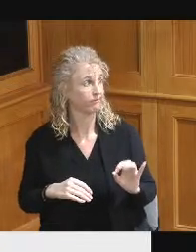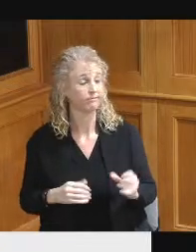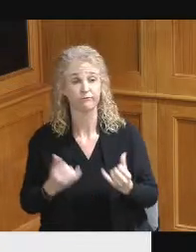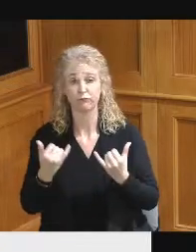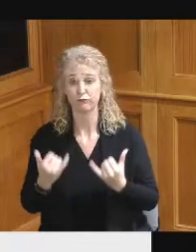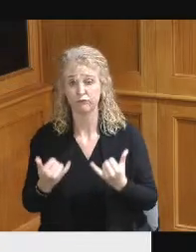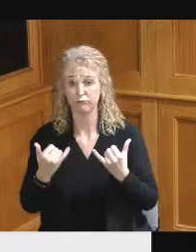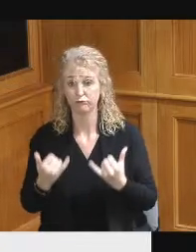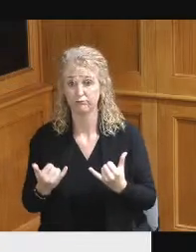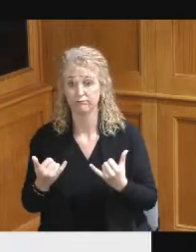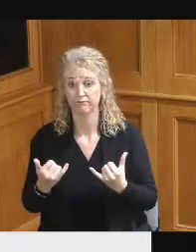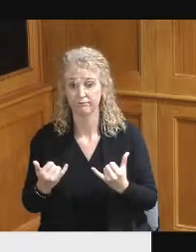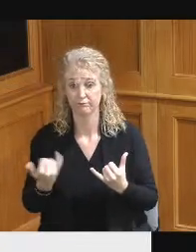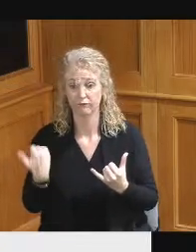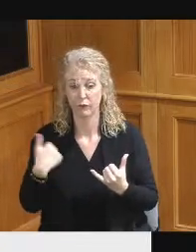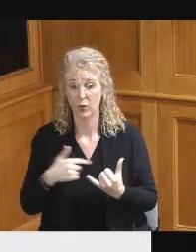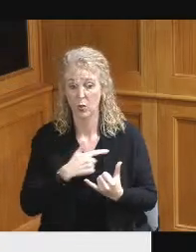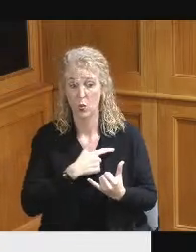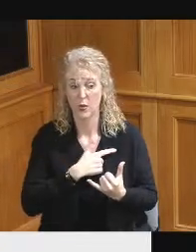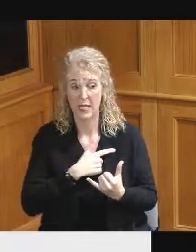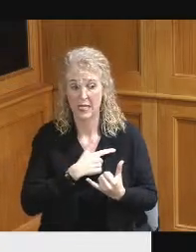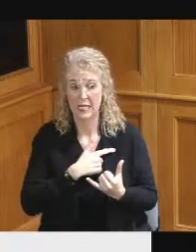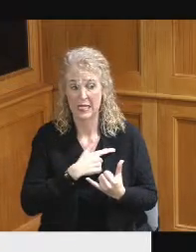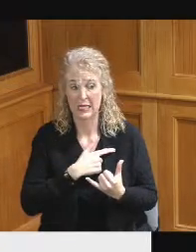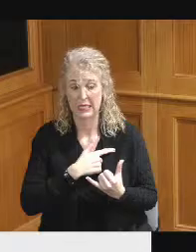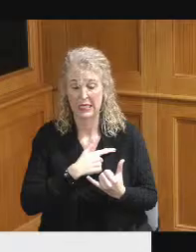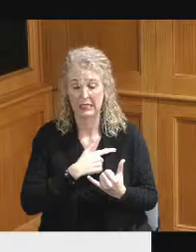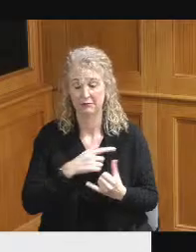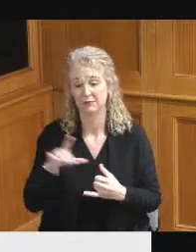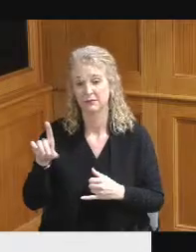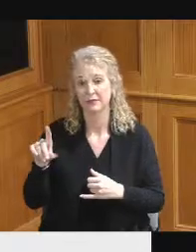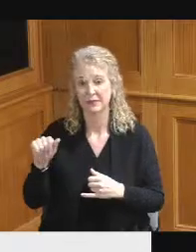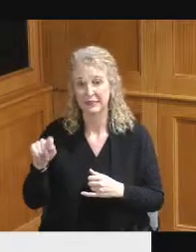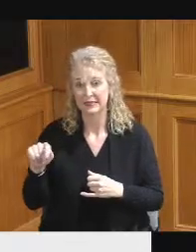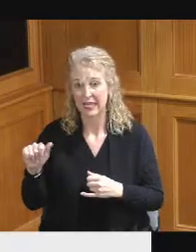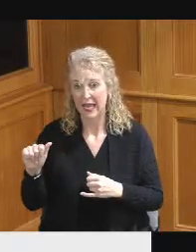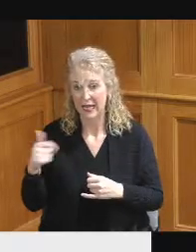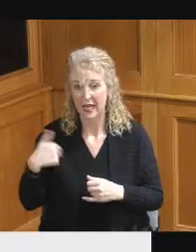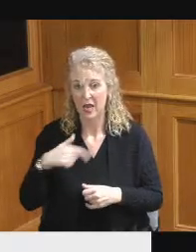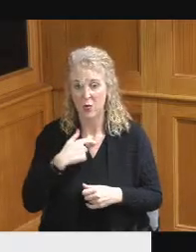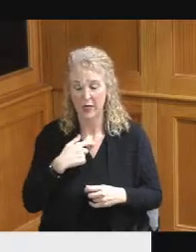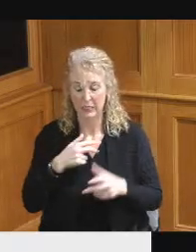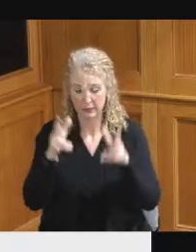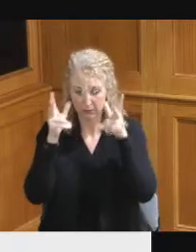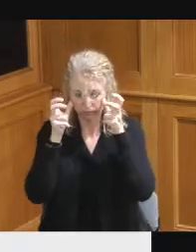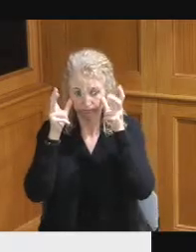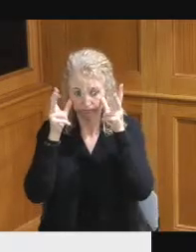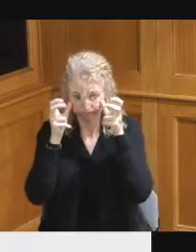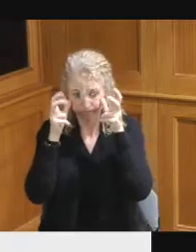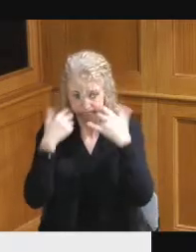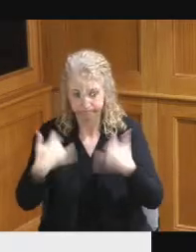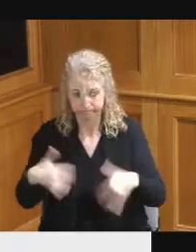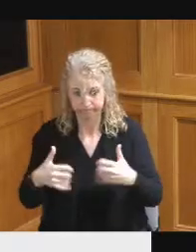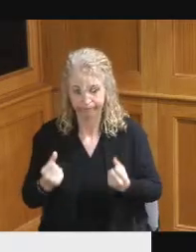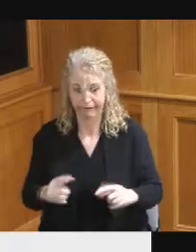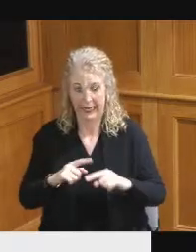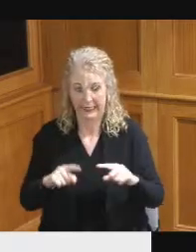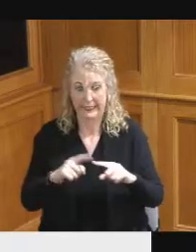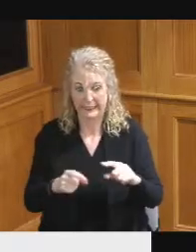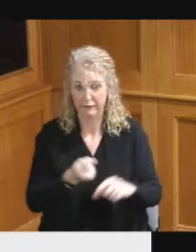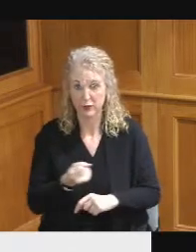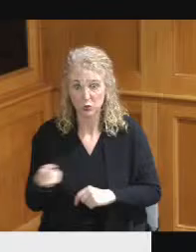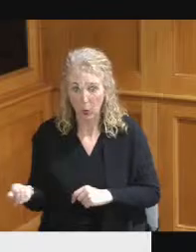Currently, we ingest and use data from different sources that